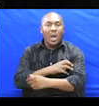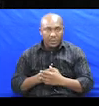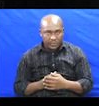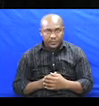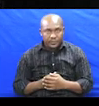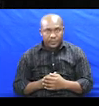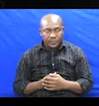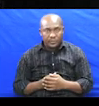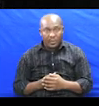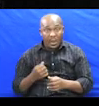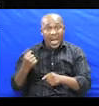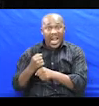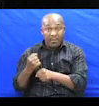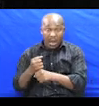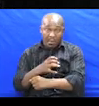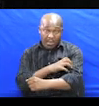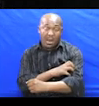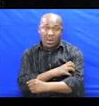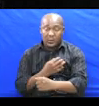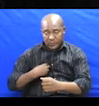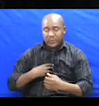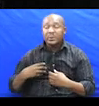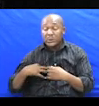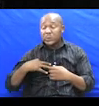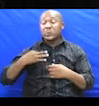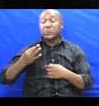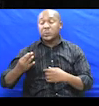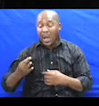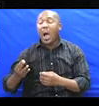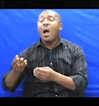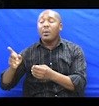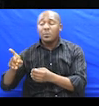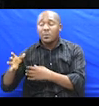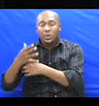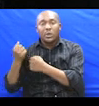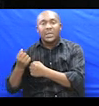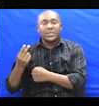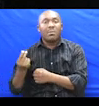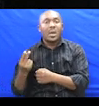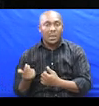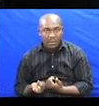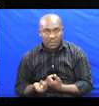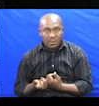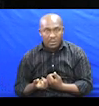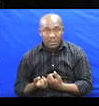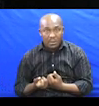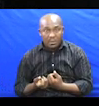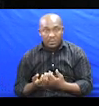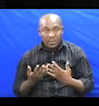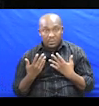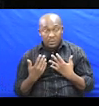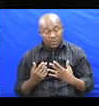their labor power on colonial economic sectors.